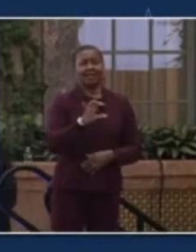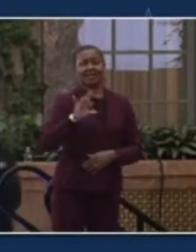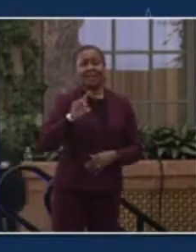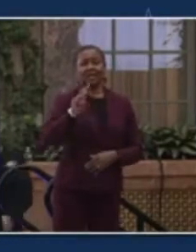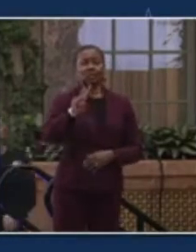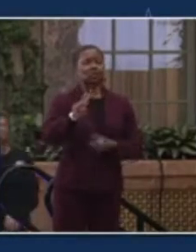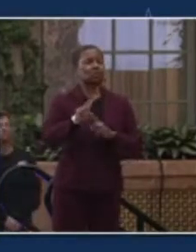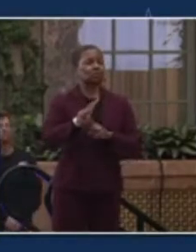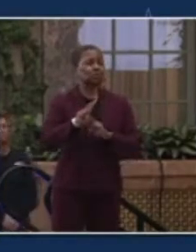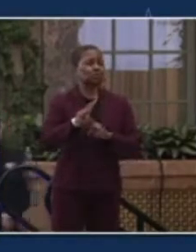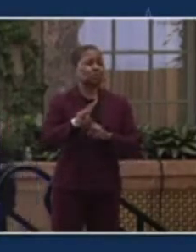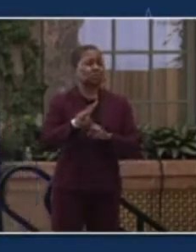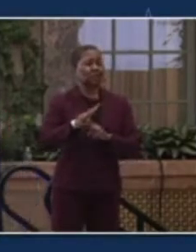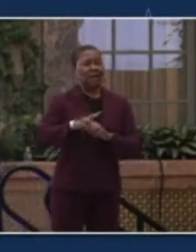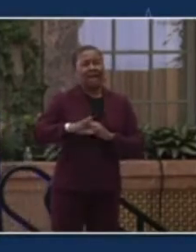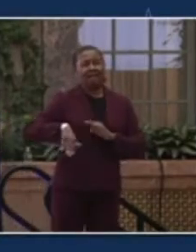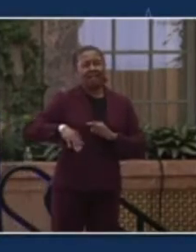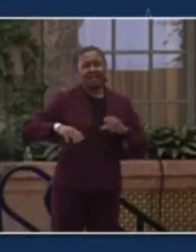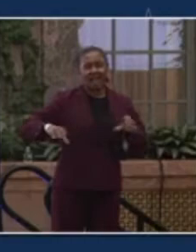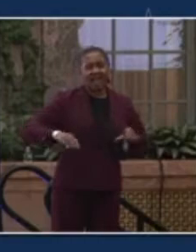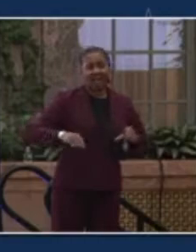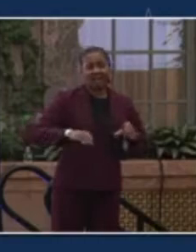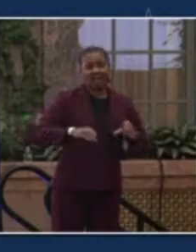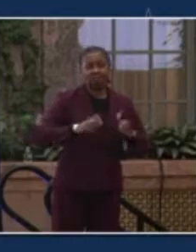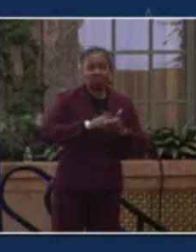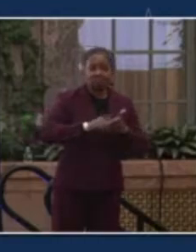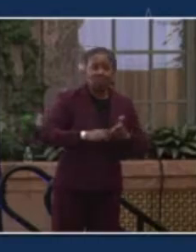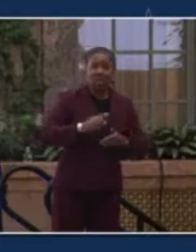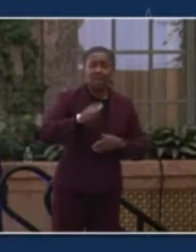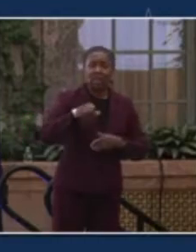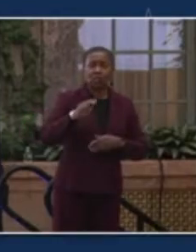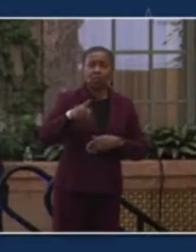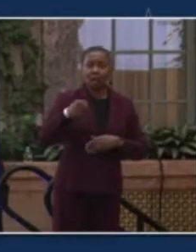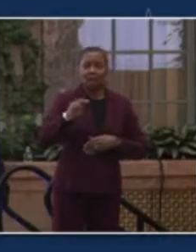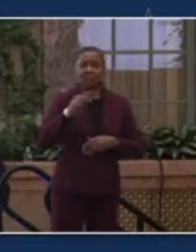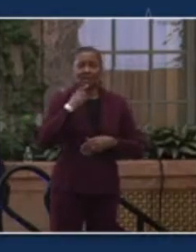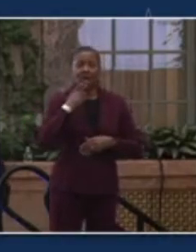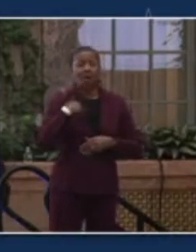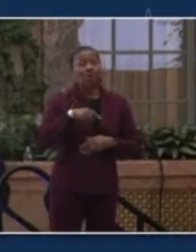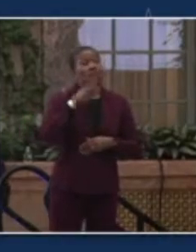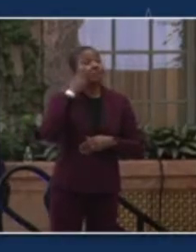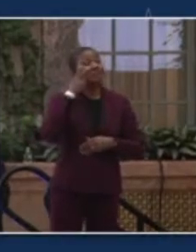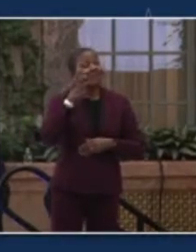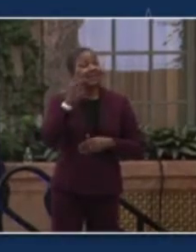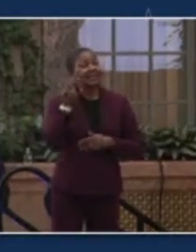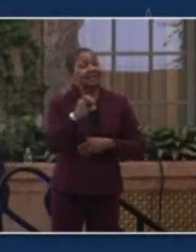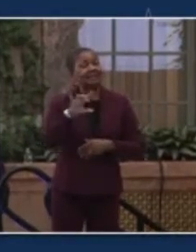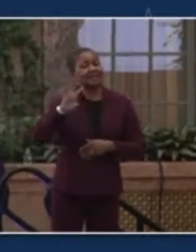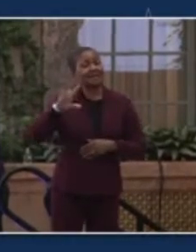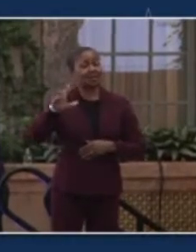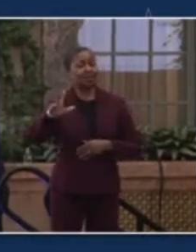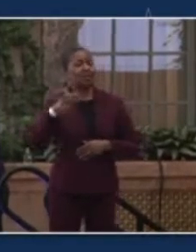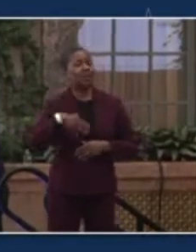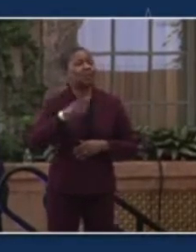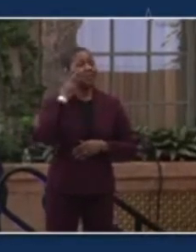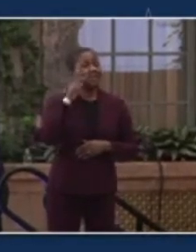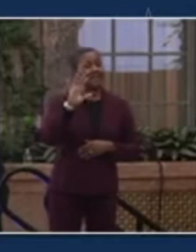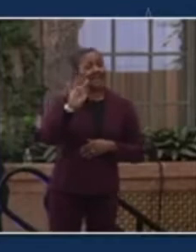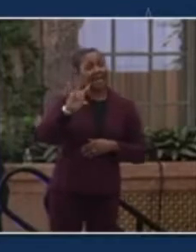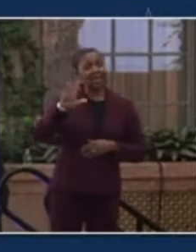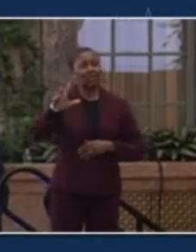1982, the late activist and journalist Lou Palmer said, "We shall see in 83.